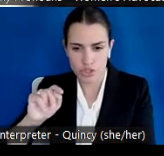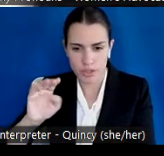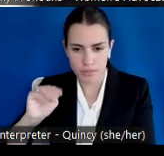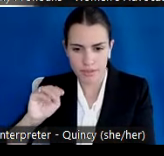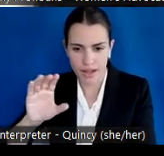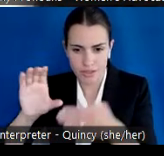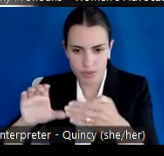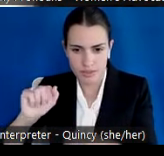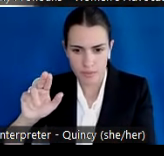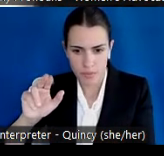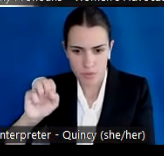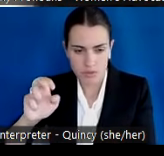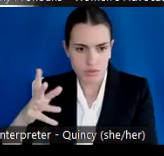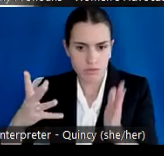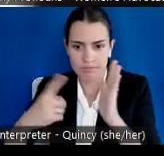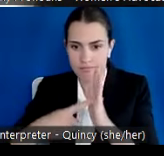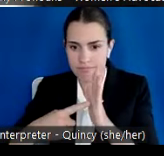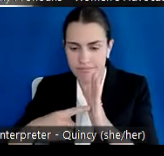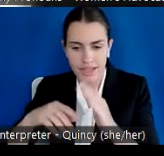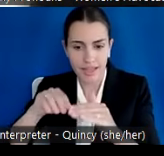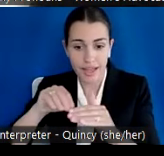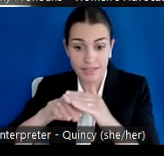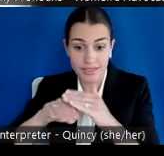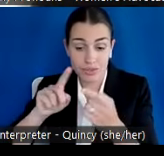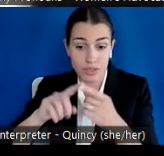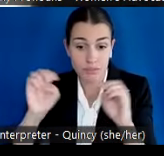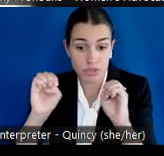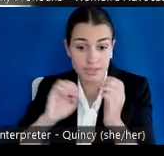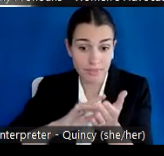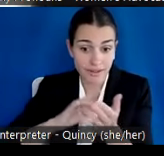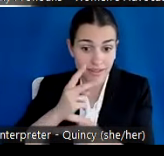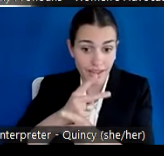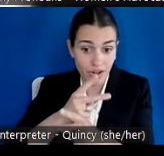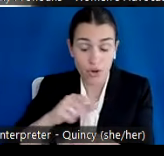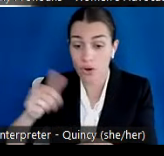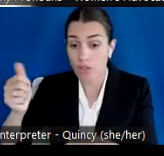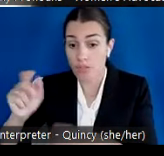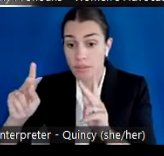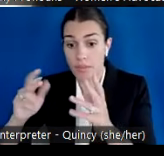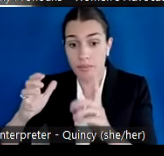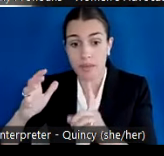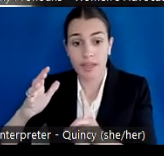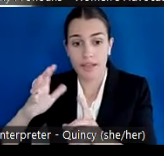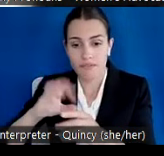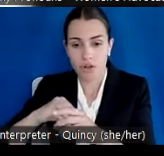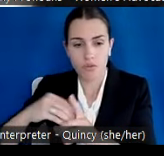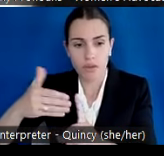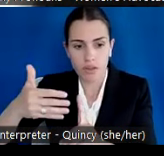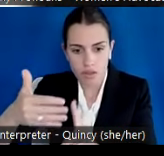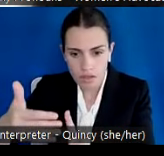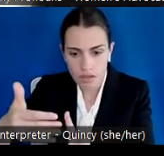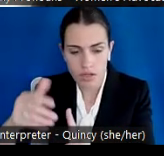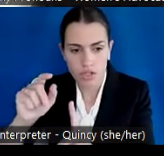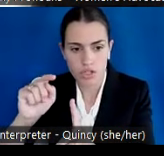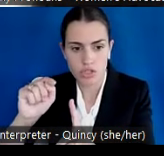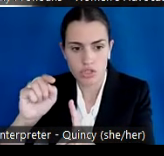include access to emergency and medical care. Others of you may be more engaged with tertiary prevention, which can involve